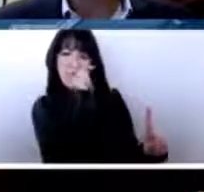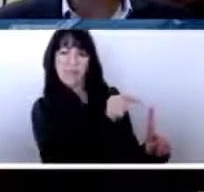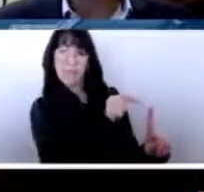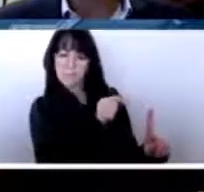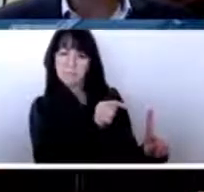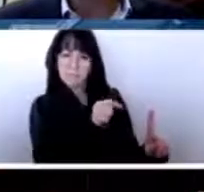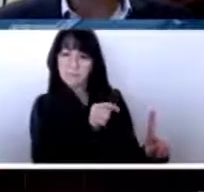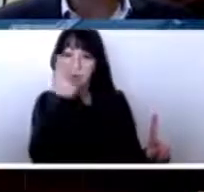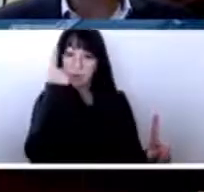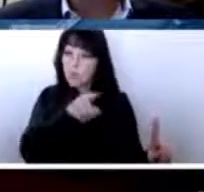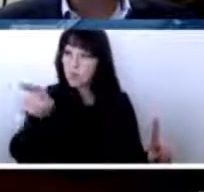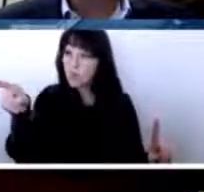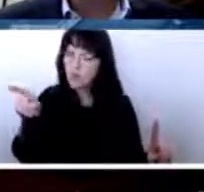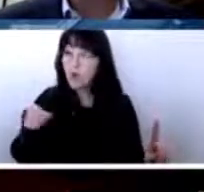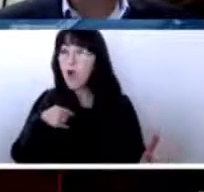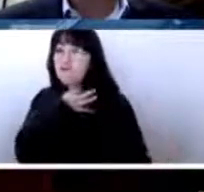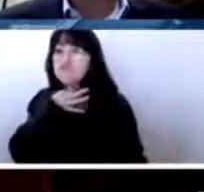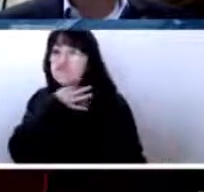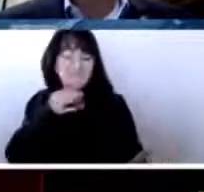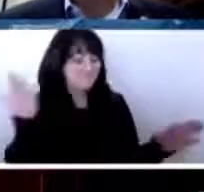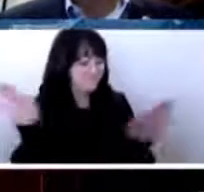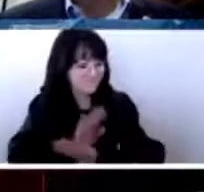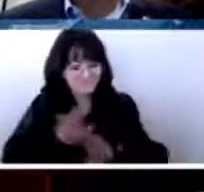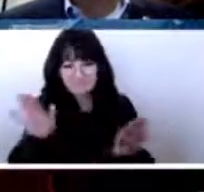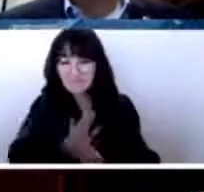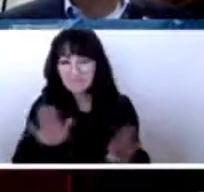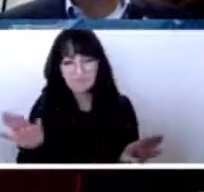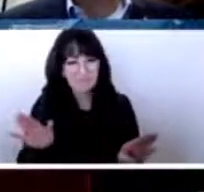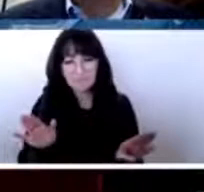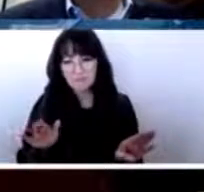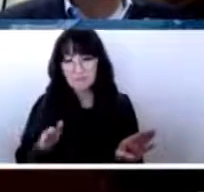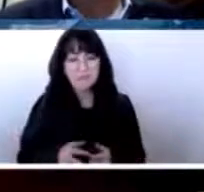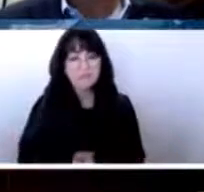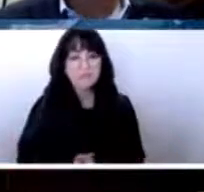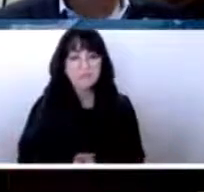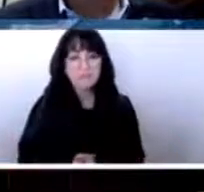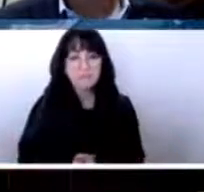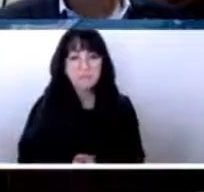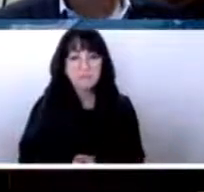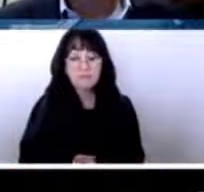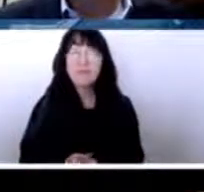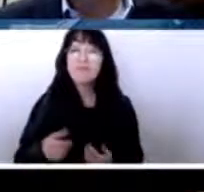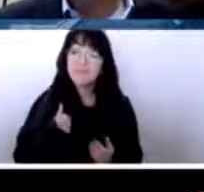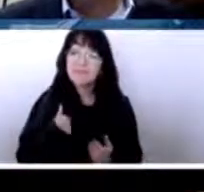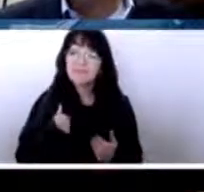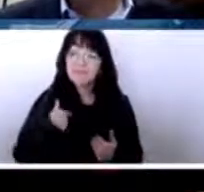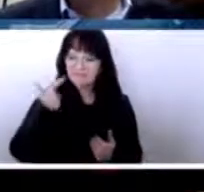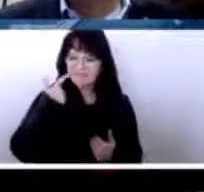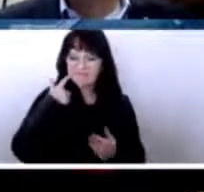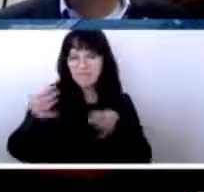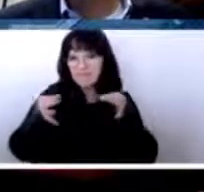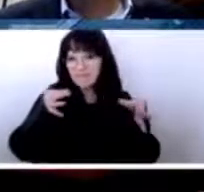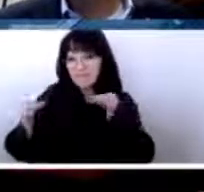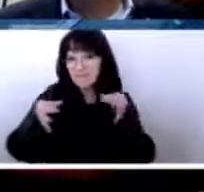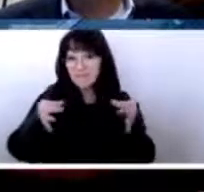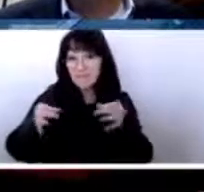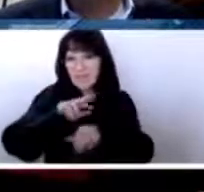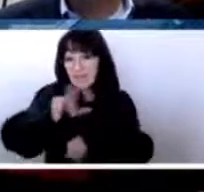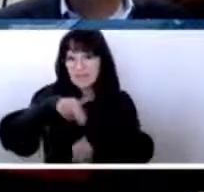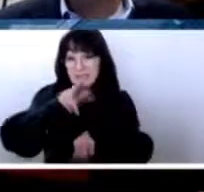room to be treated for. We talked about the National Guard as well.